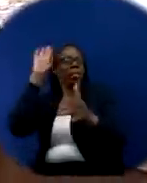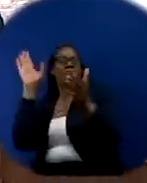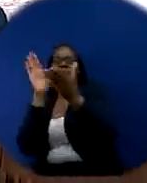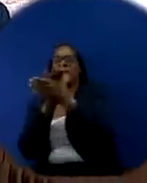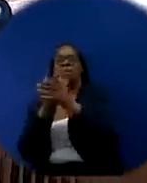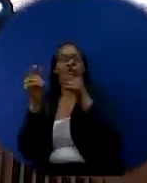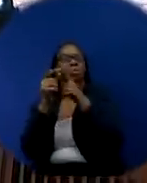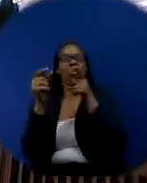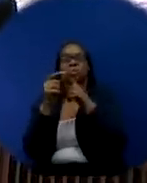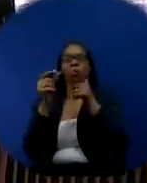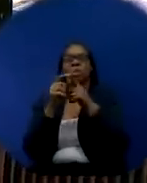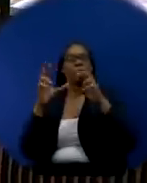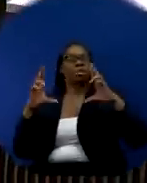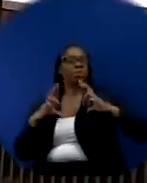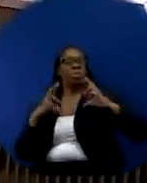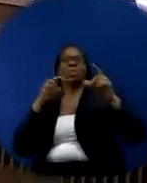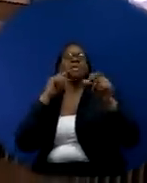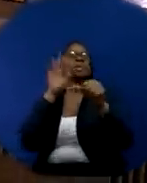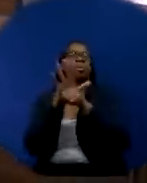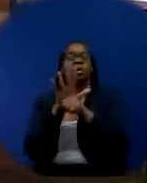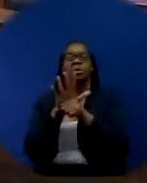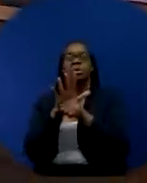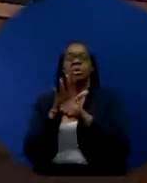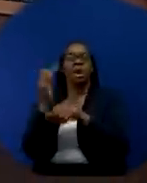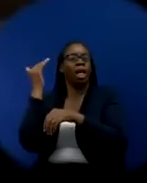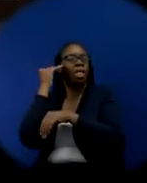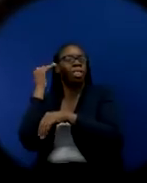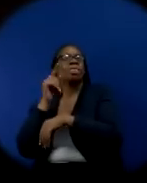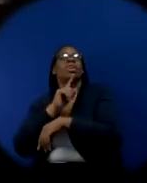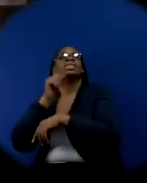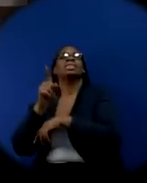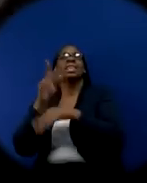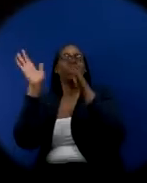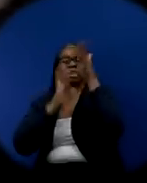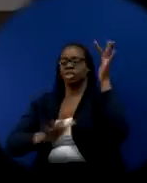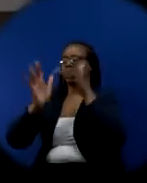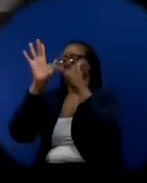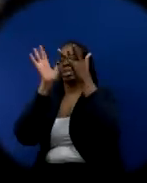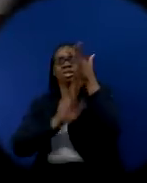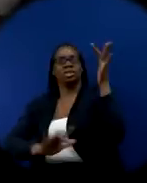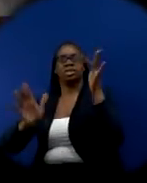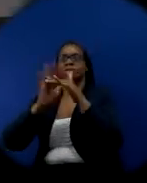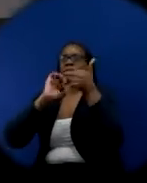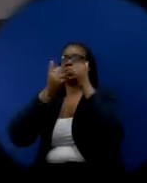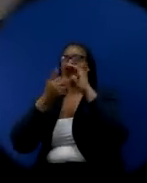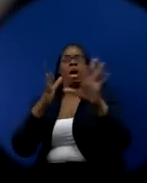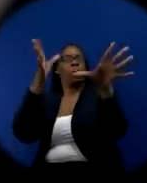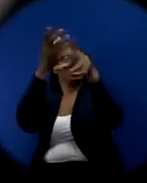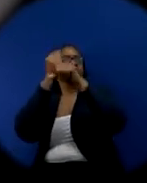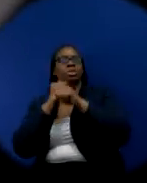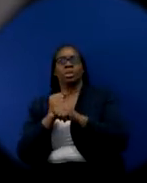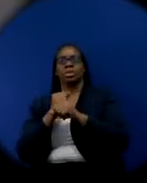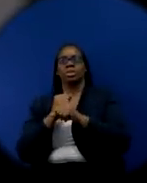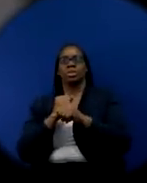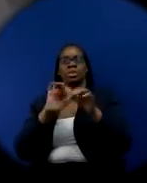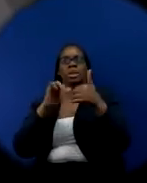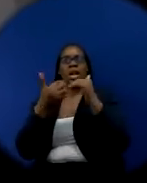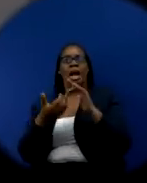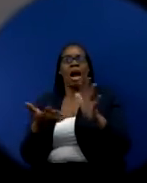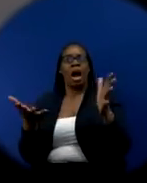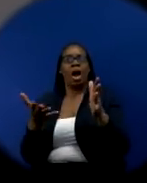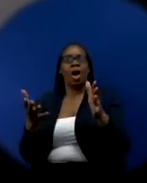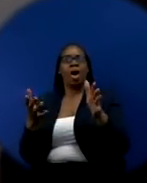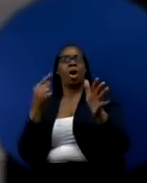rest upon his promise, just to know, thus saith the Lord, Jesus, Jesus, how I trust him, how I've proved